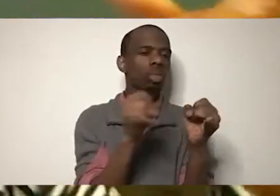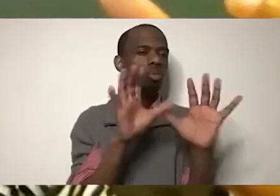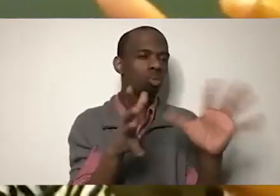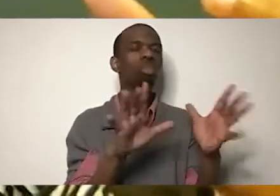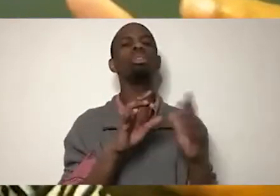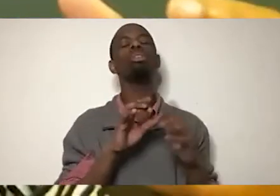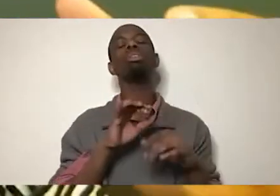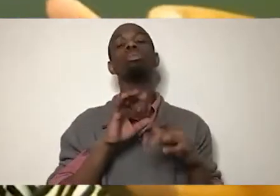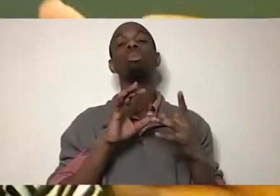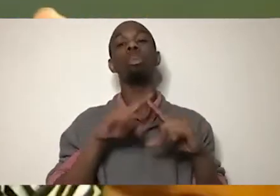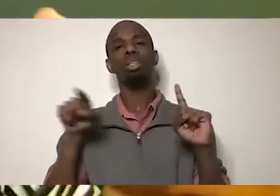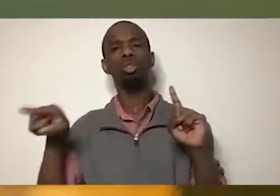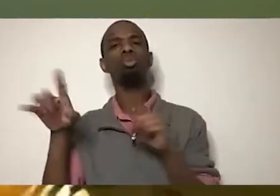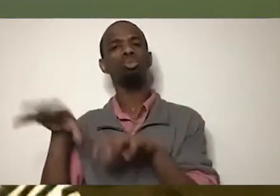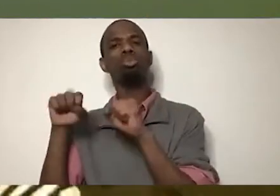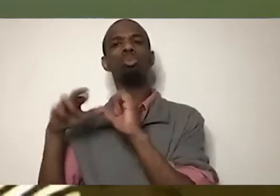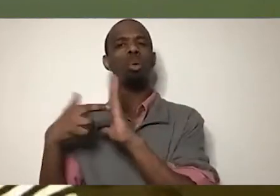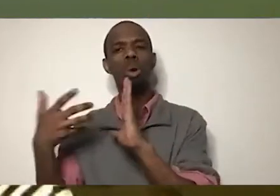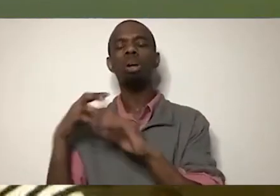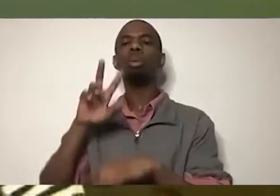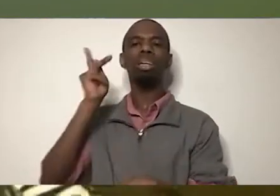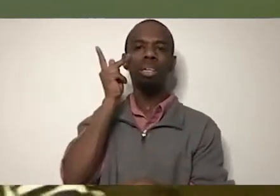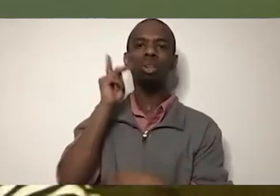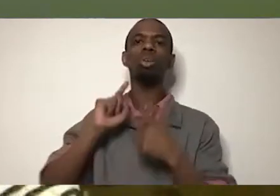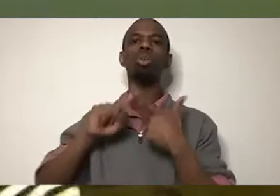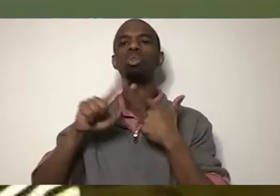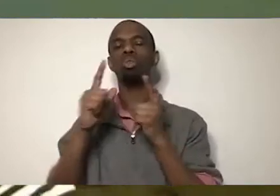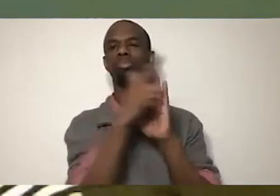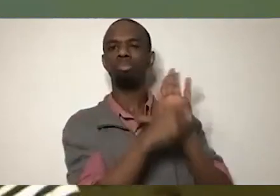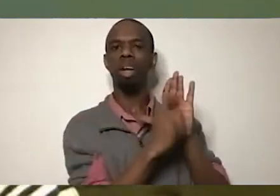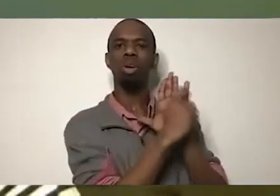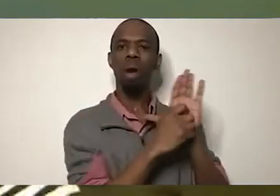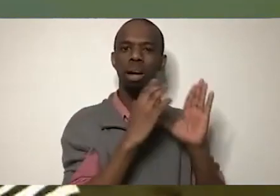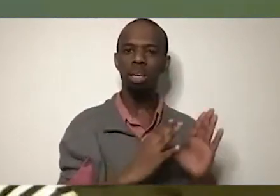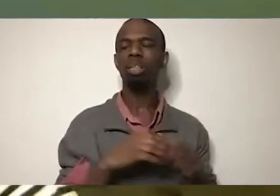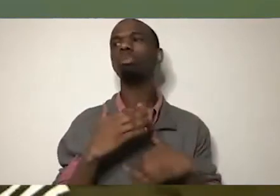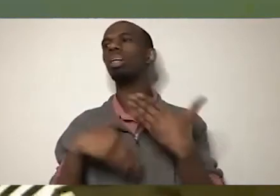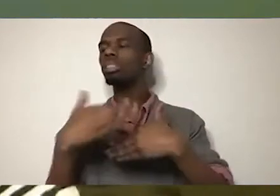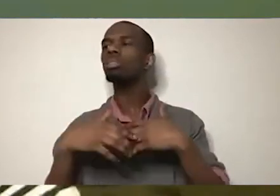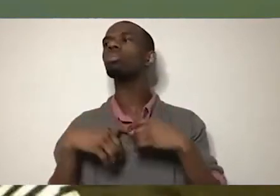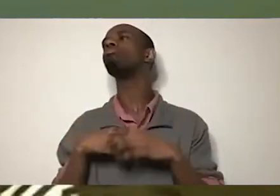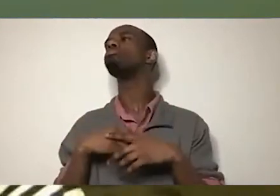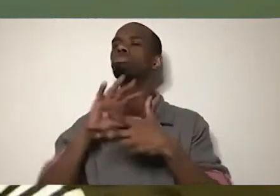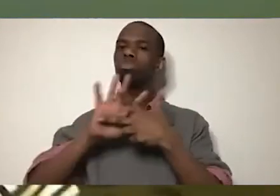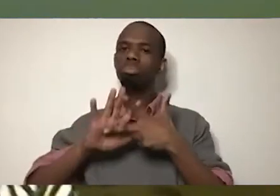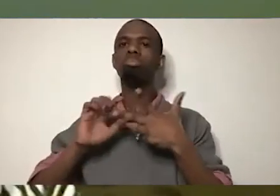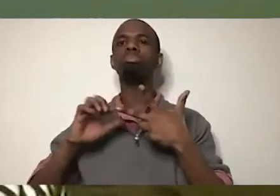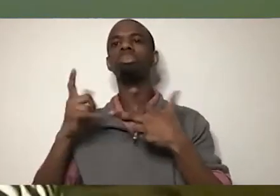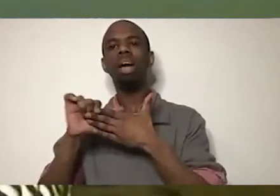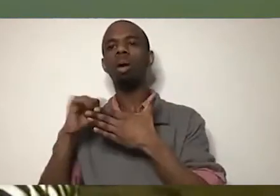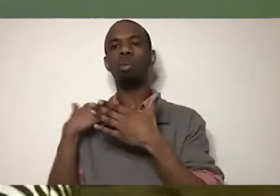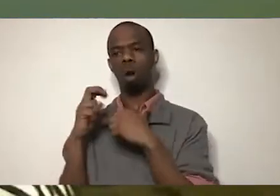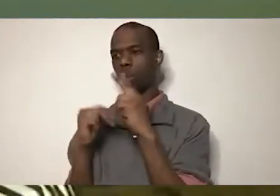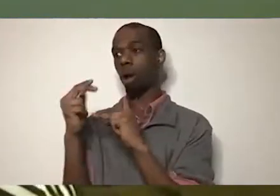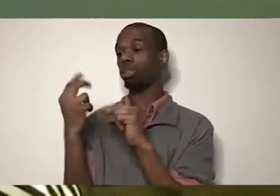situating this work in a historical context. We're building systems in communities to help promote access to healthy foods, et